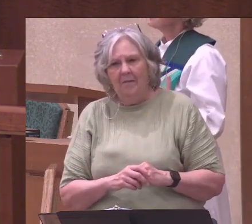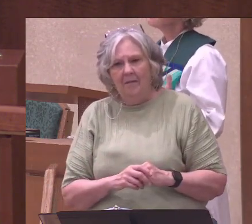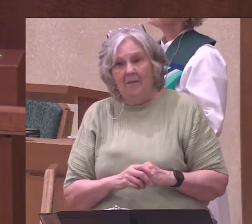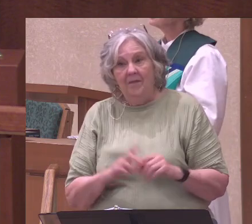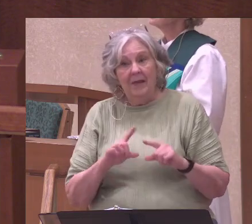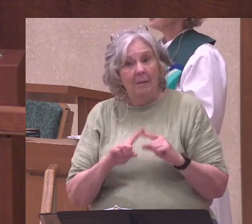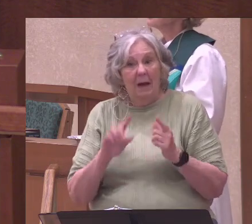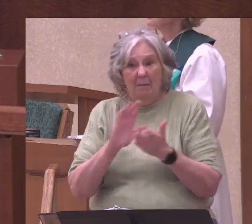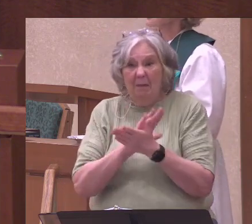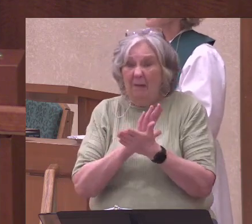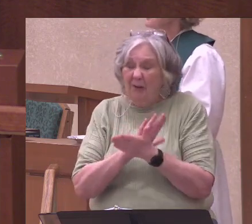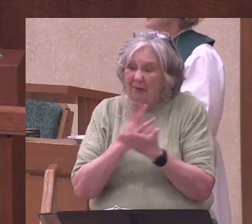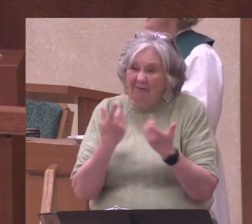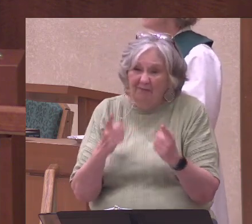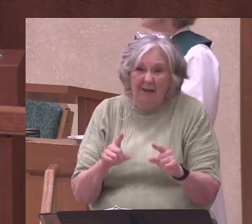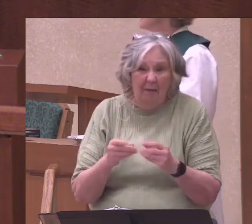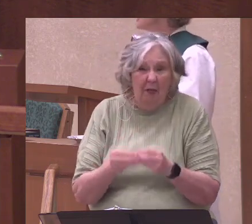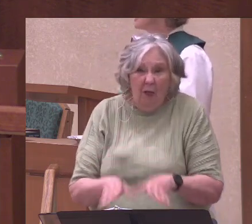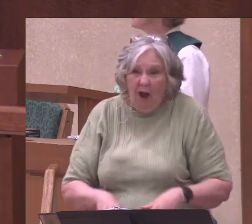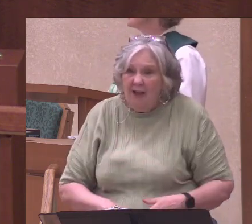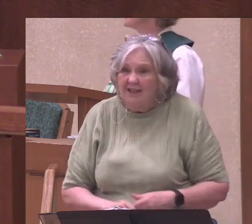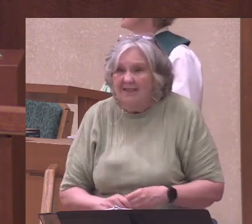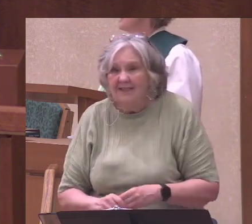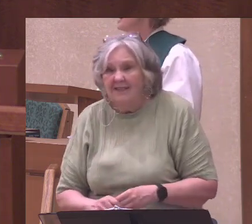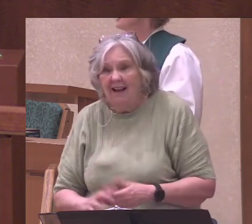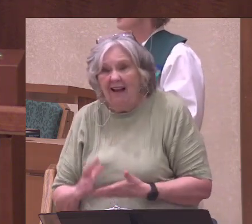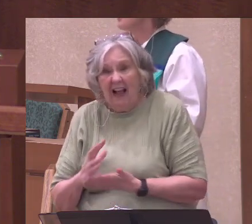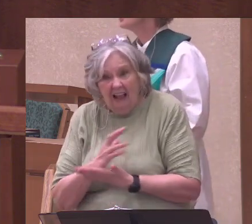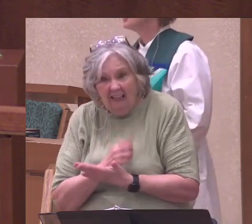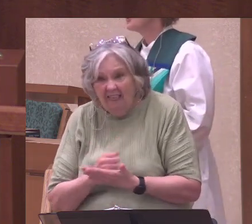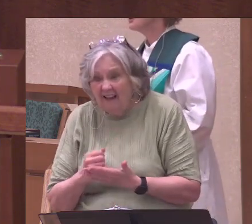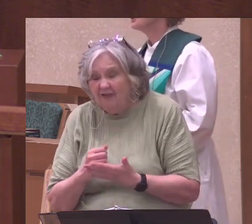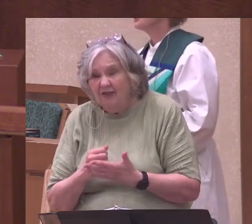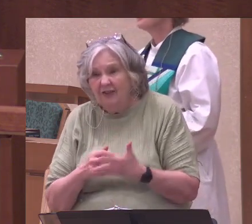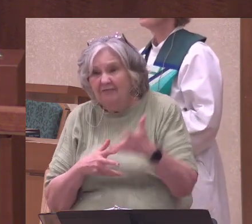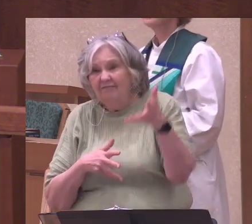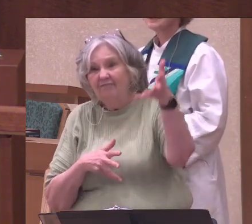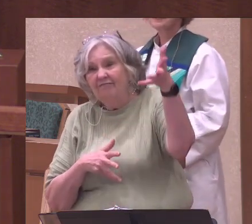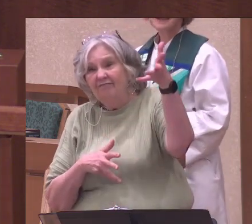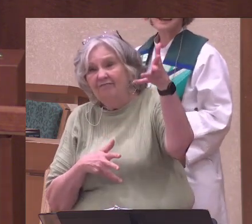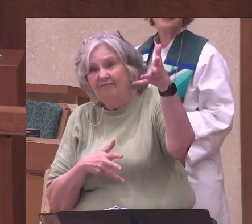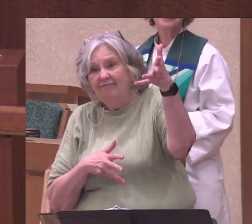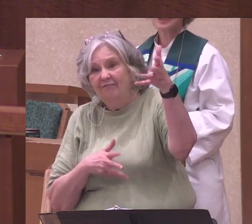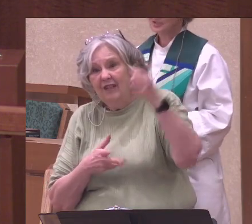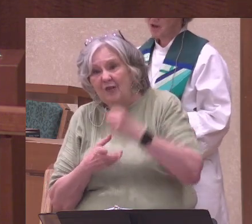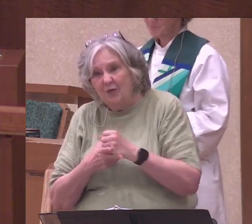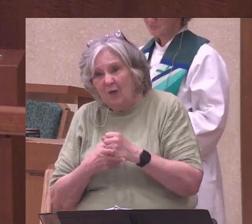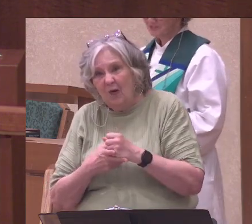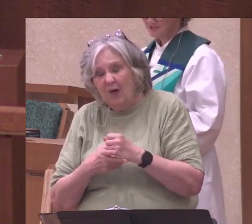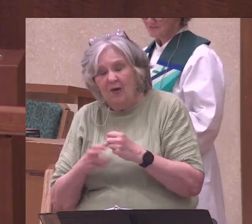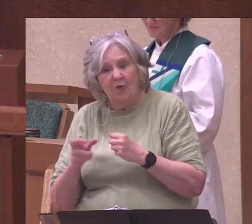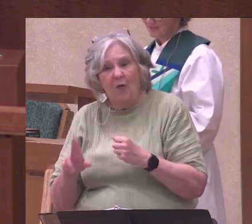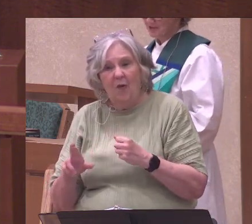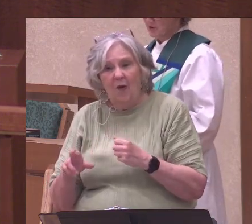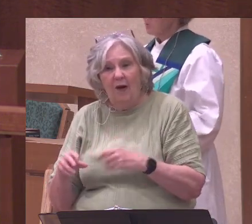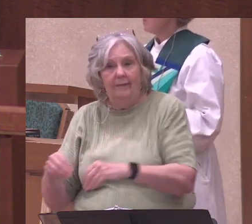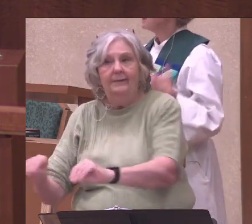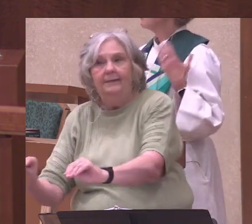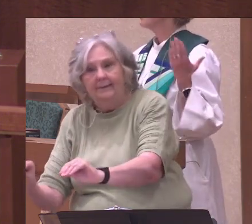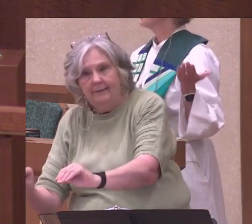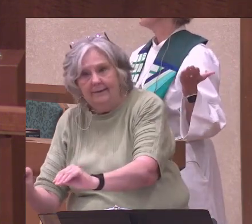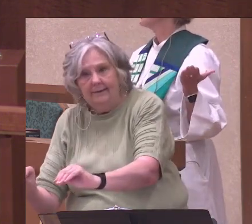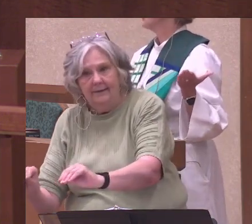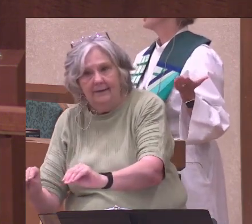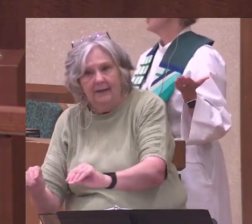But papers get lost, and collections end up in storage or secondhand shops.